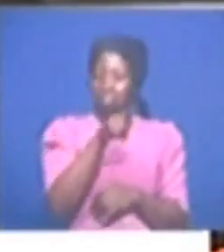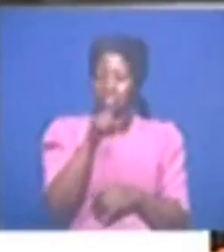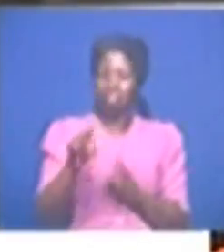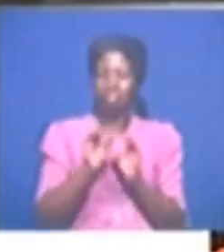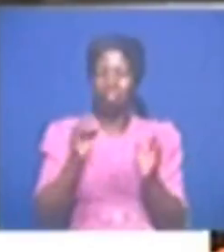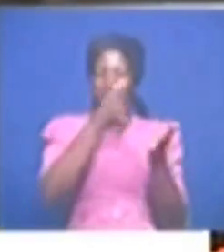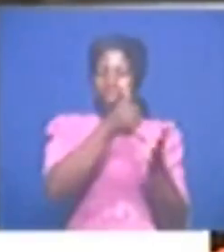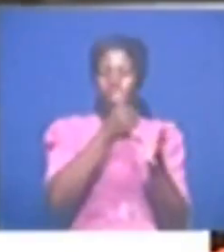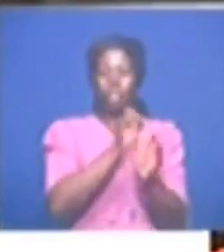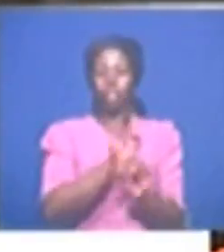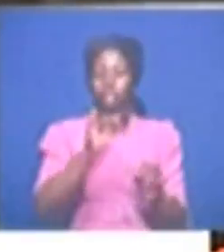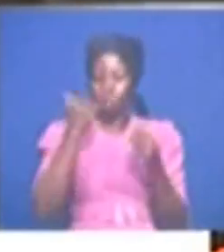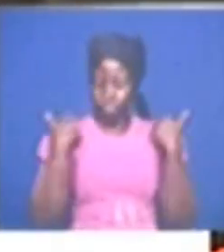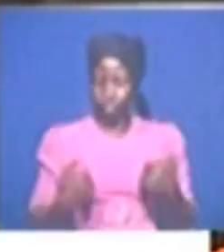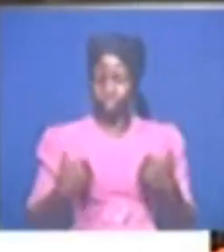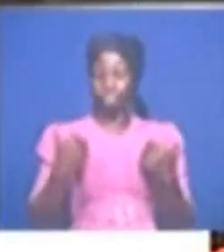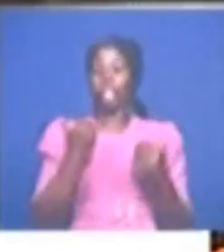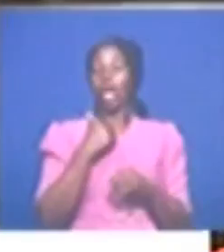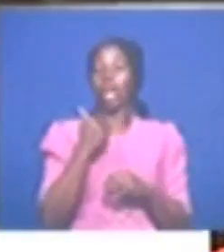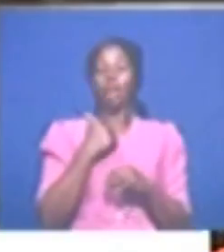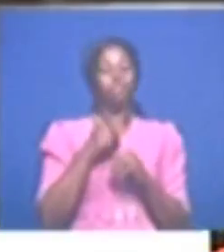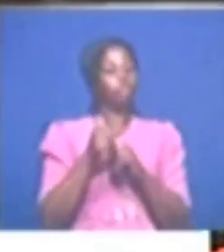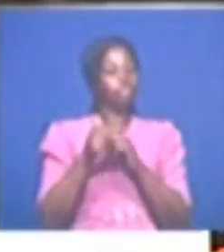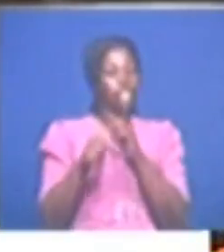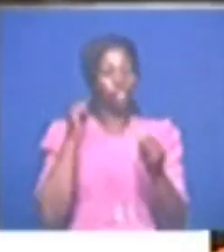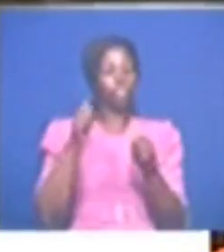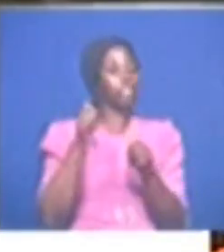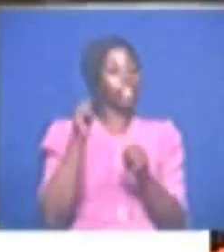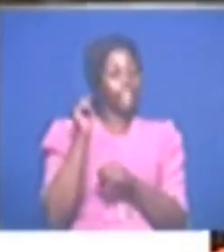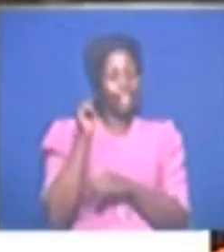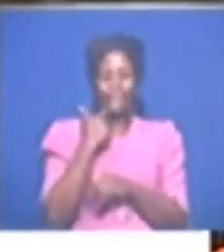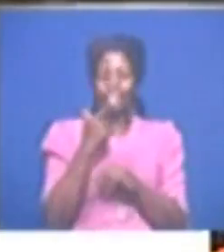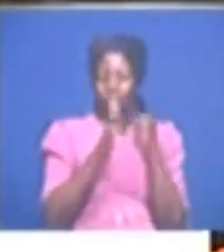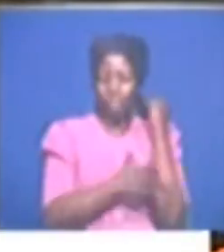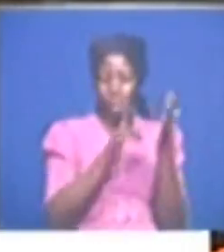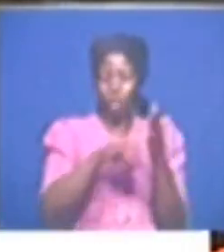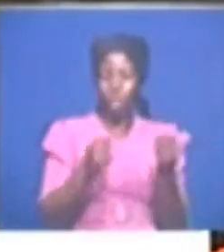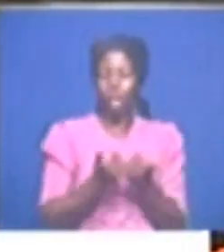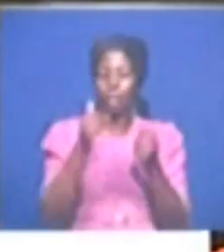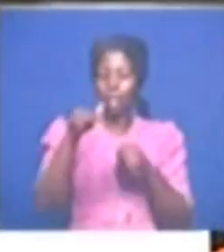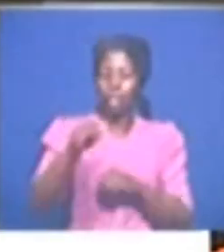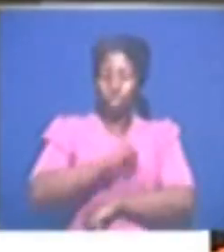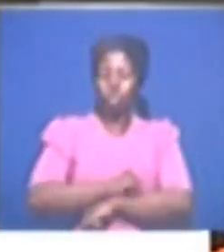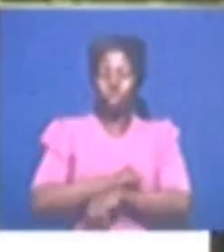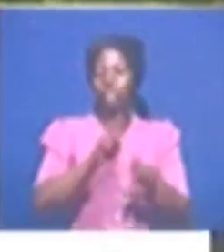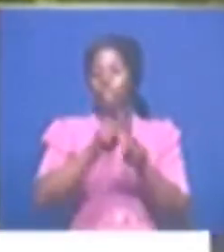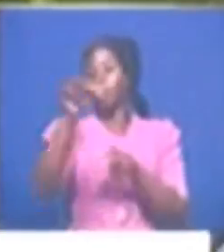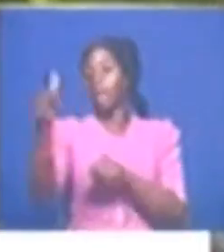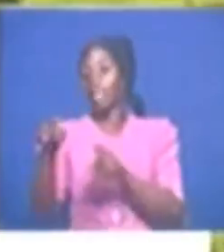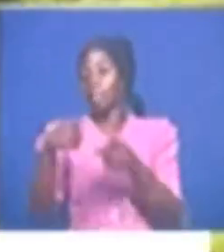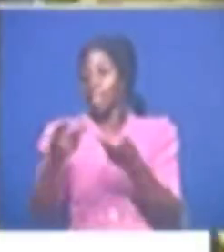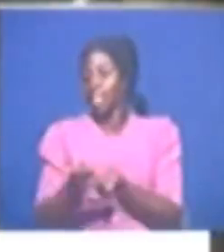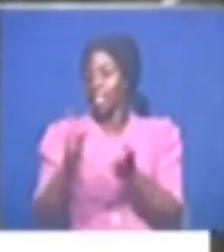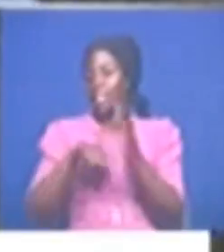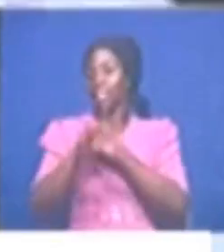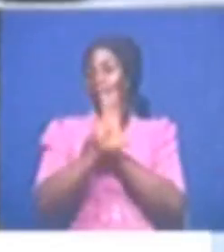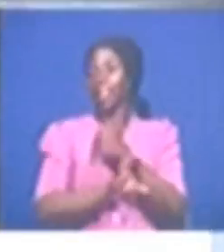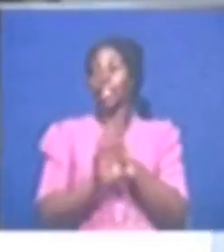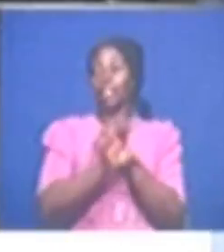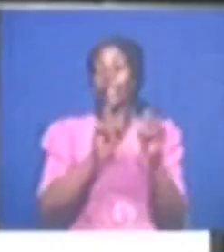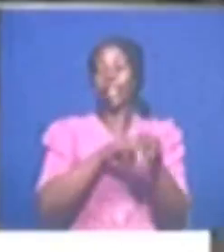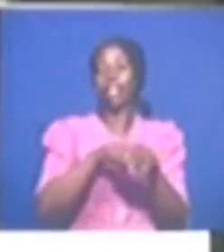And I deplore and condemn what happened in this school as much as the rest of the country. But even as students of Moi